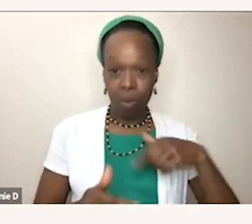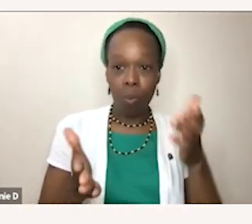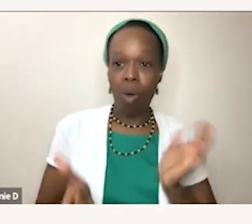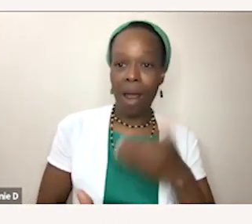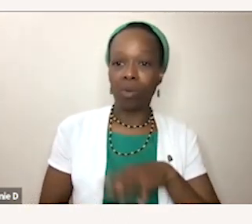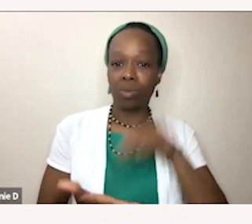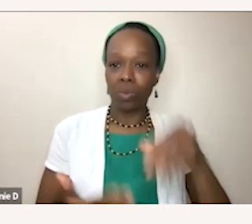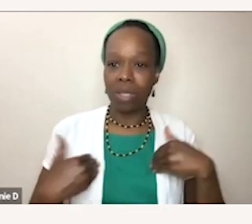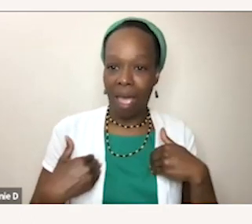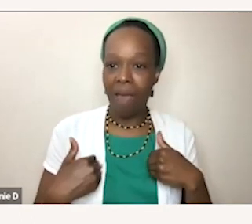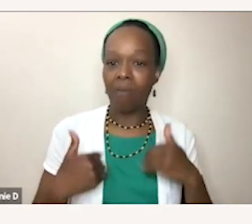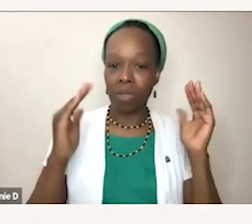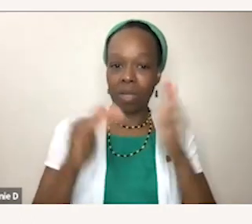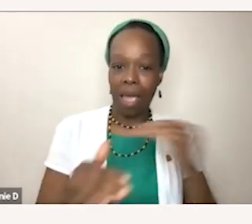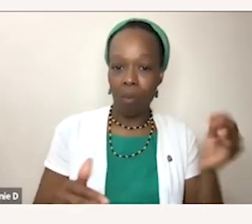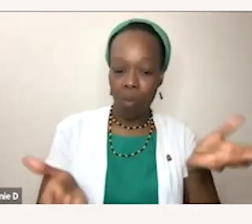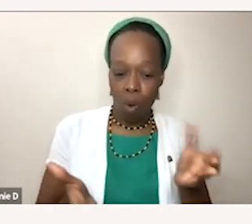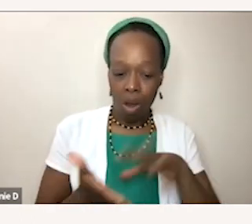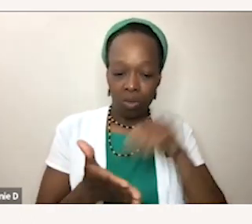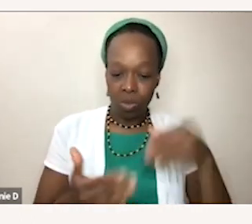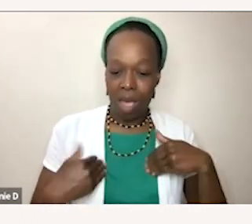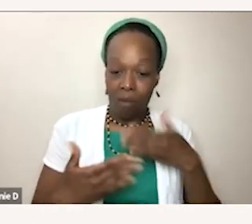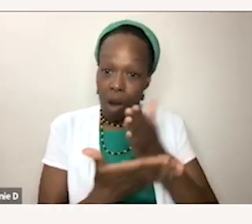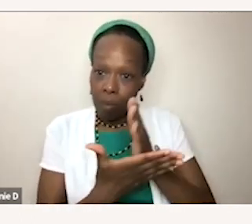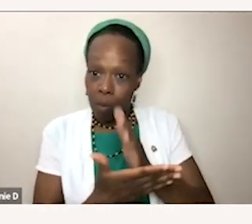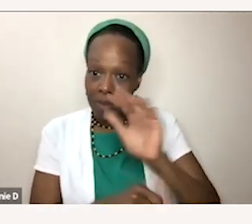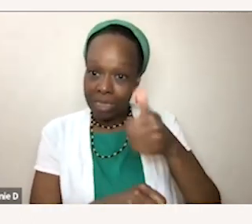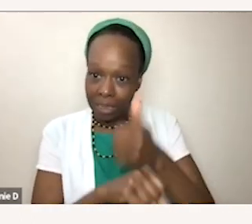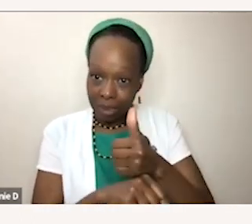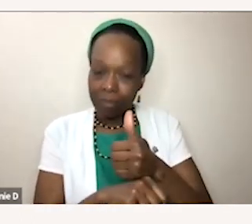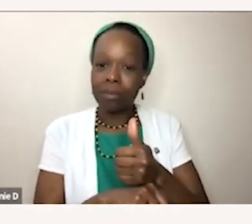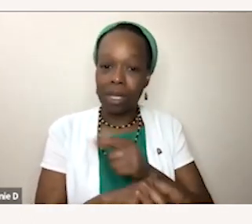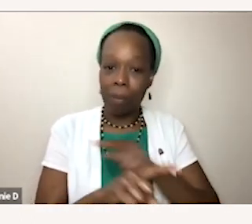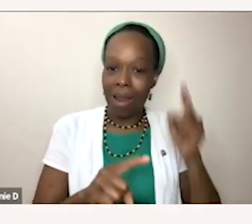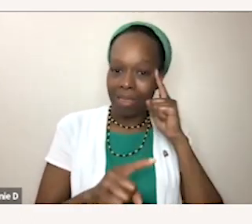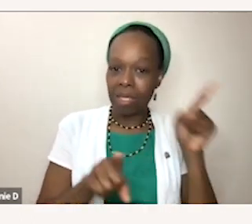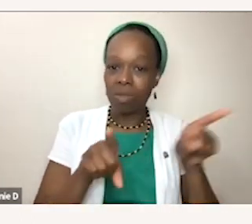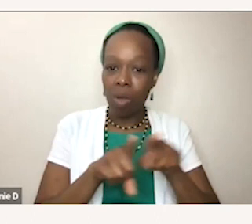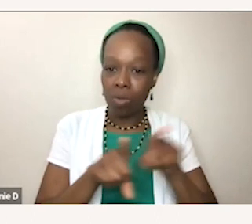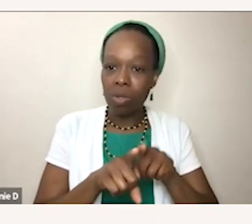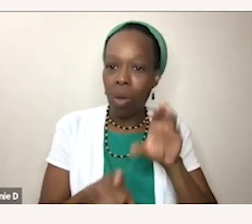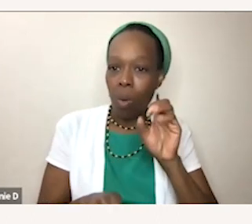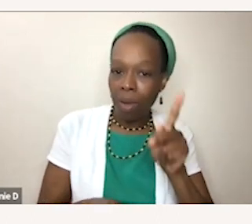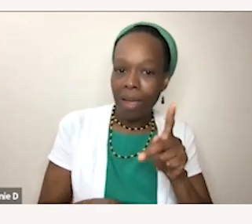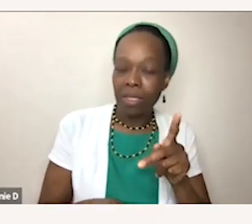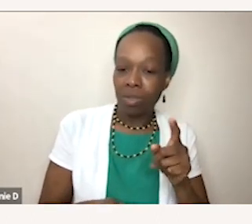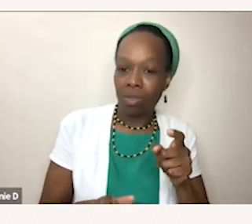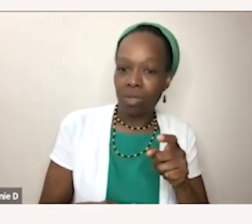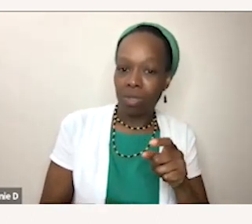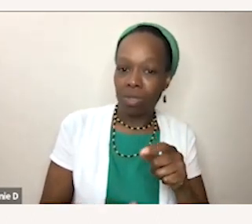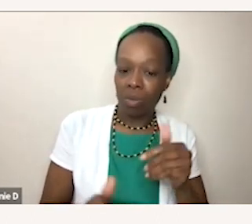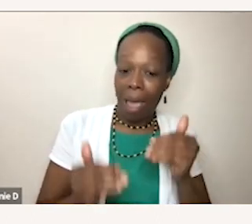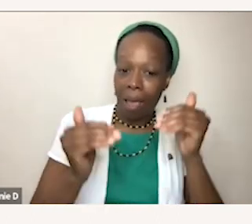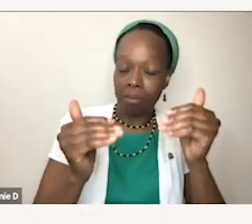those to be set appropriately. But I think we also need to acknowledge if someone is finding something really hard, or that they